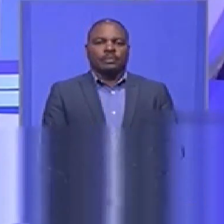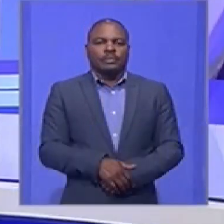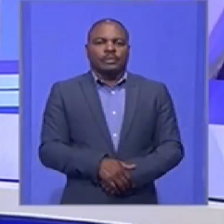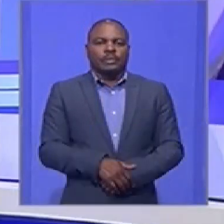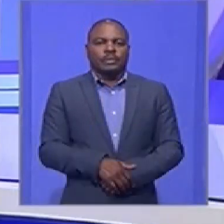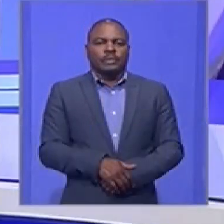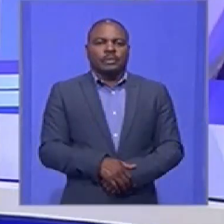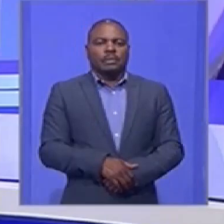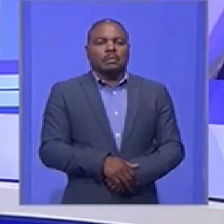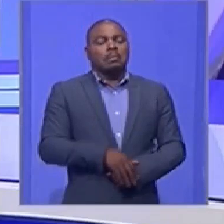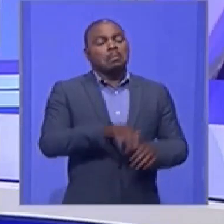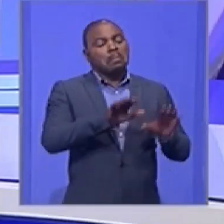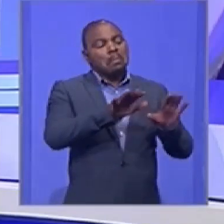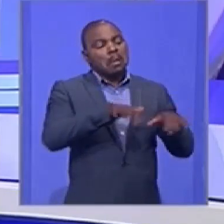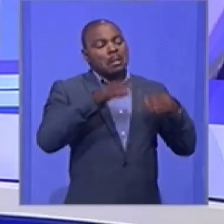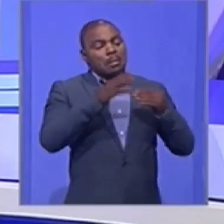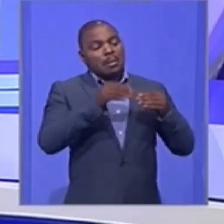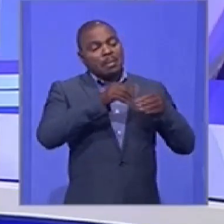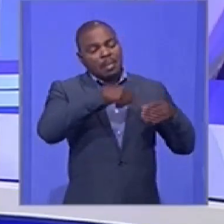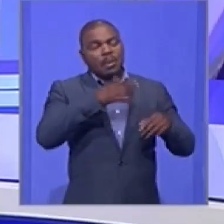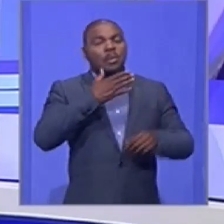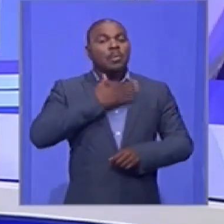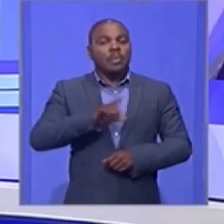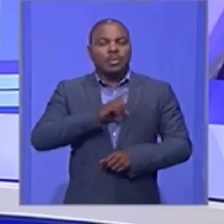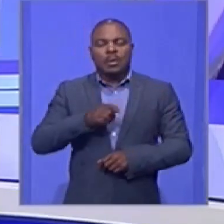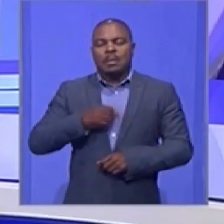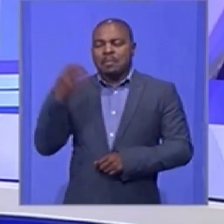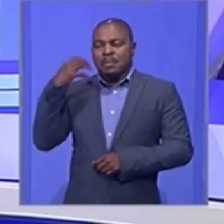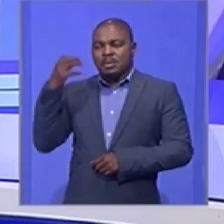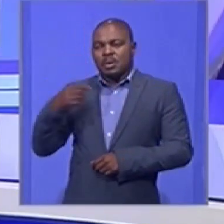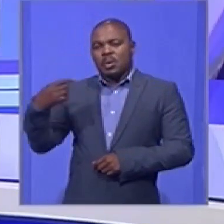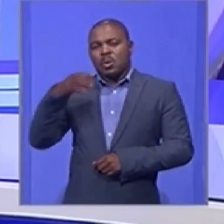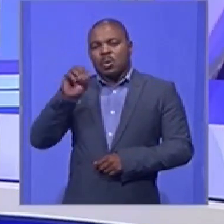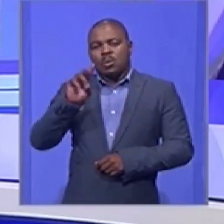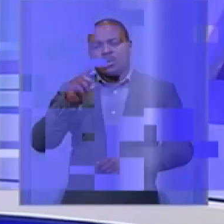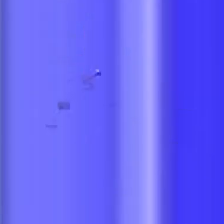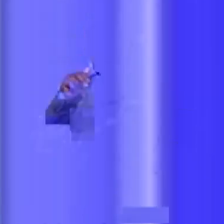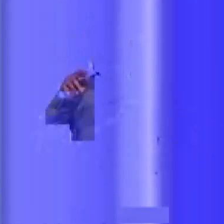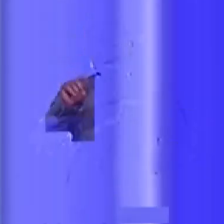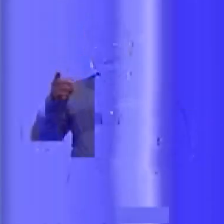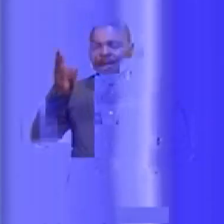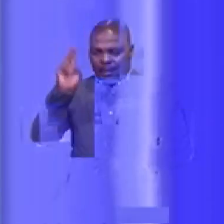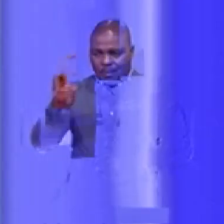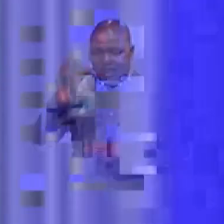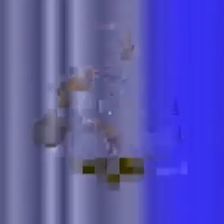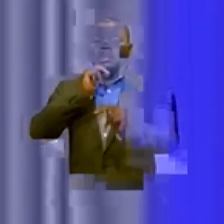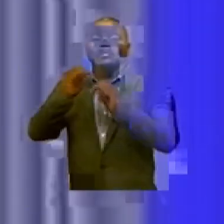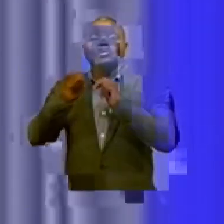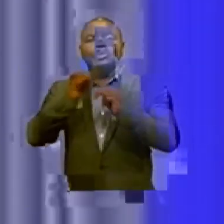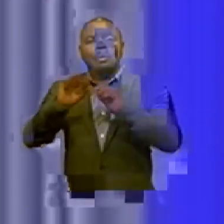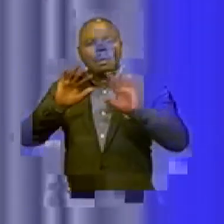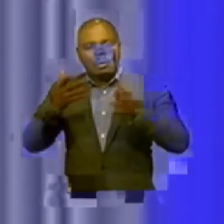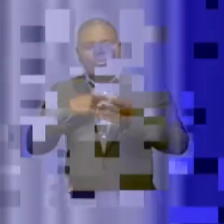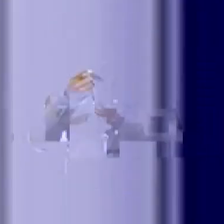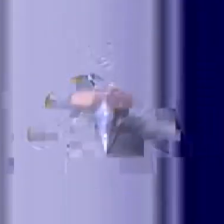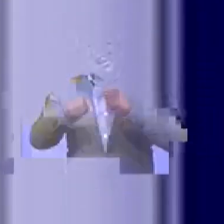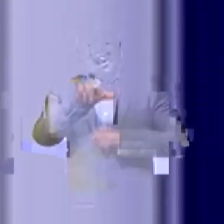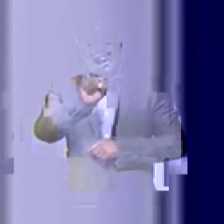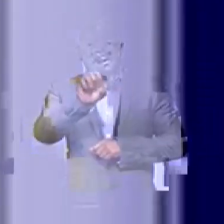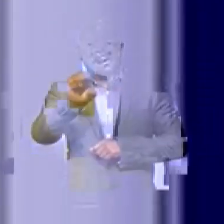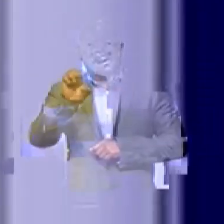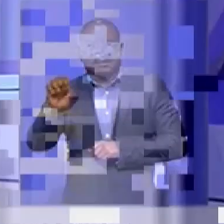Batlhami ba molao ba batla gore tona ya ditlamo tsa puso Pravin Gordhan a buisanela gape boleng jwa thekiso ya SAA.